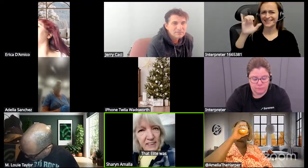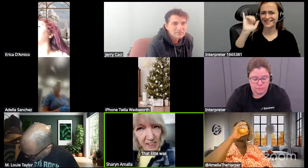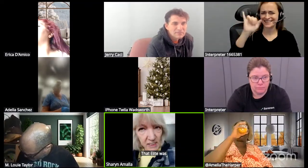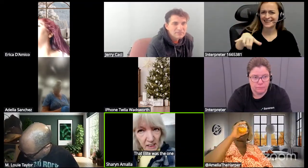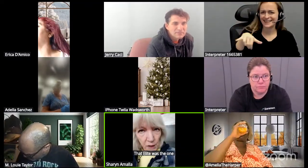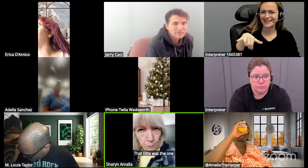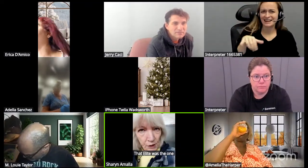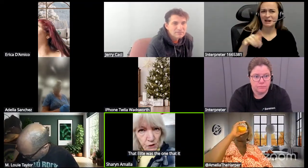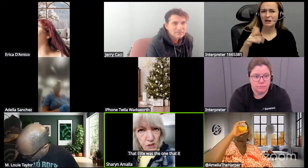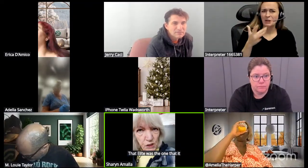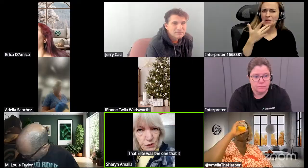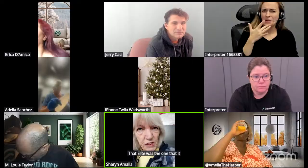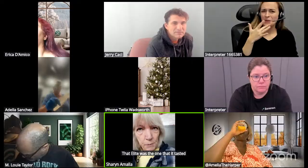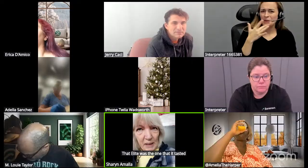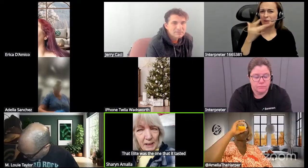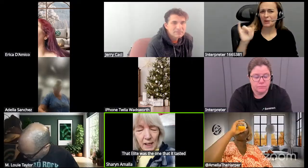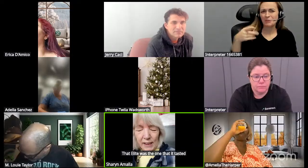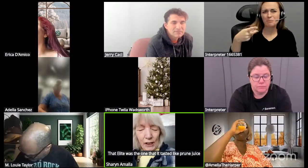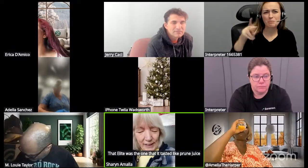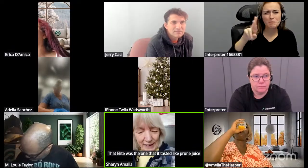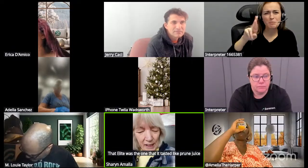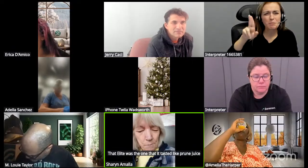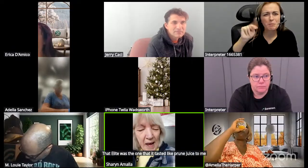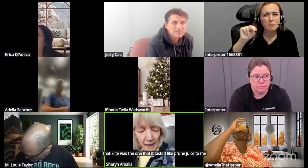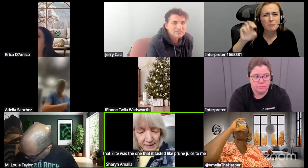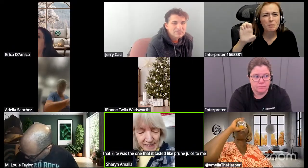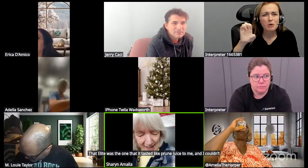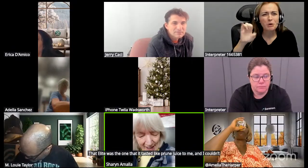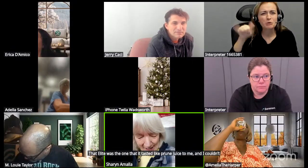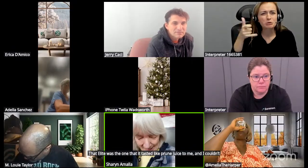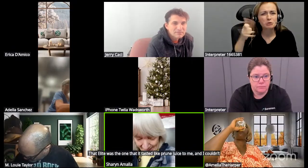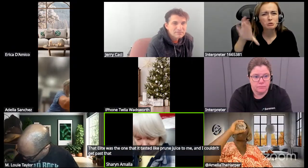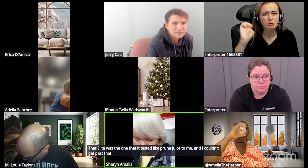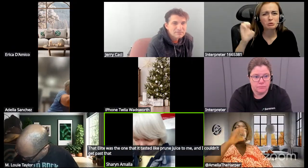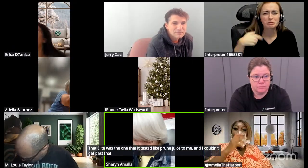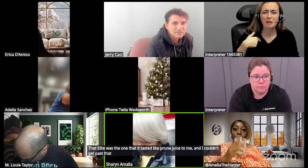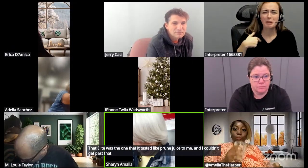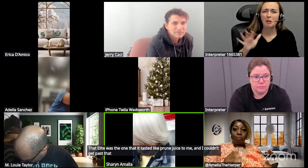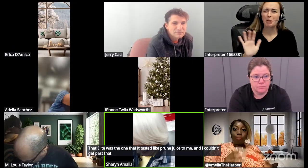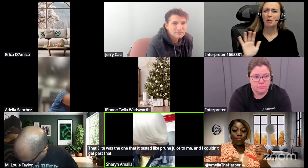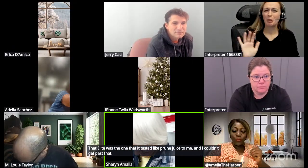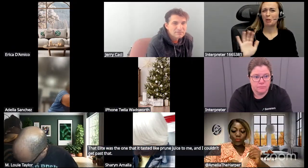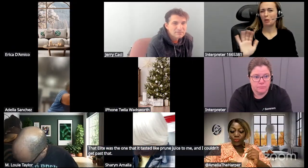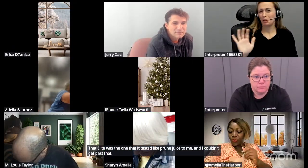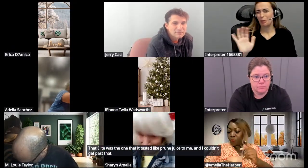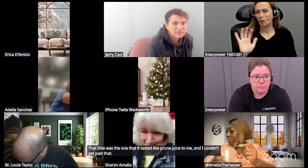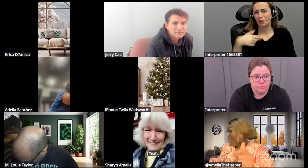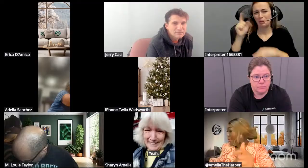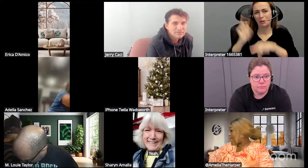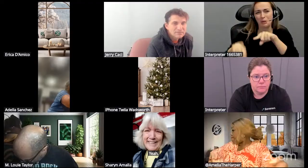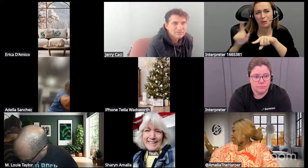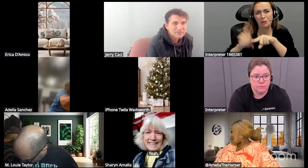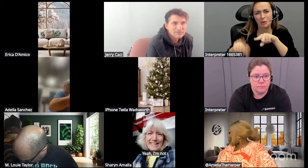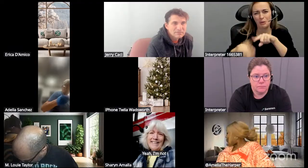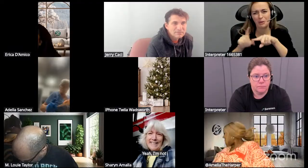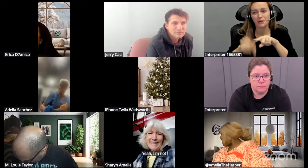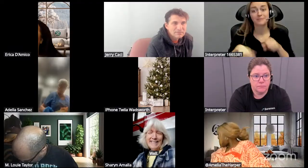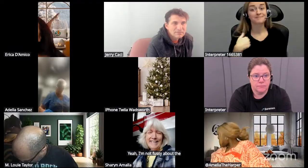it tasted like prune juice to me, and I couldn't get past that. Yeah, I I'm not just I fussy really about the don't like flavor of